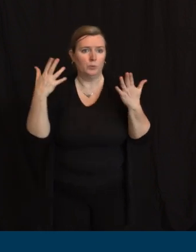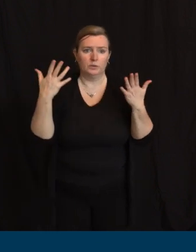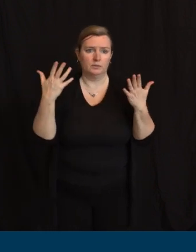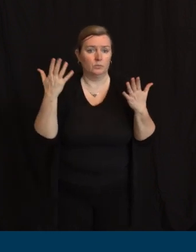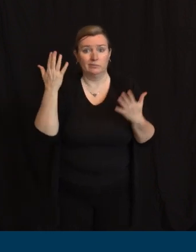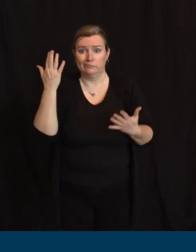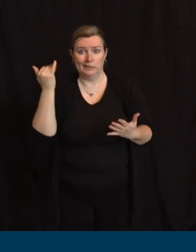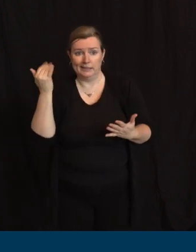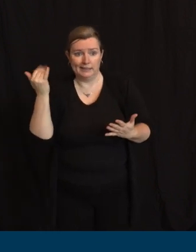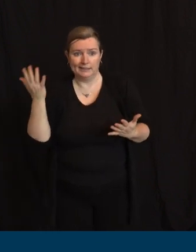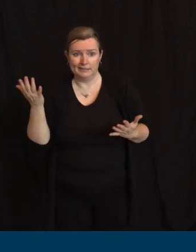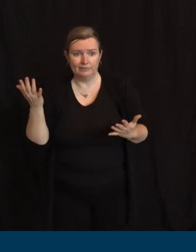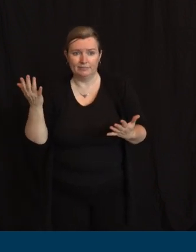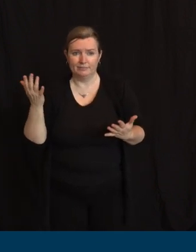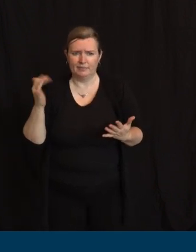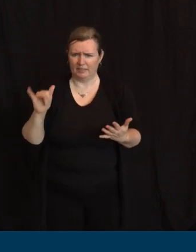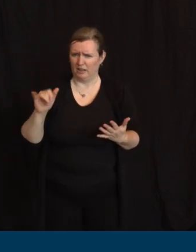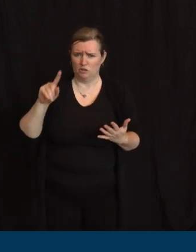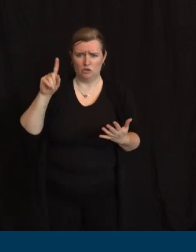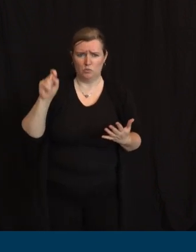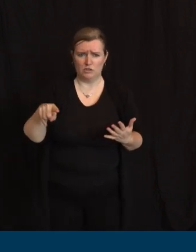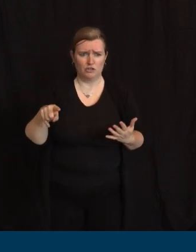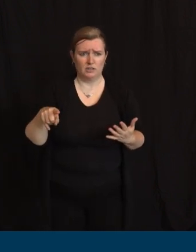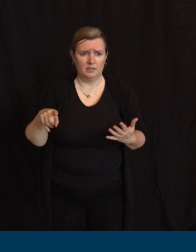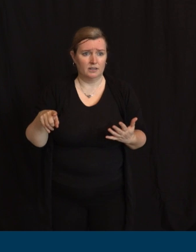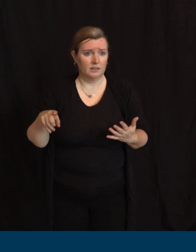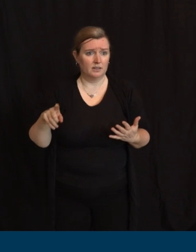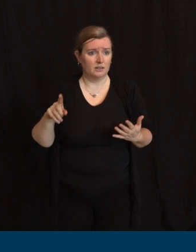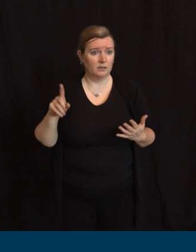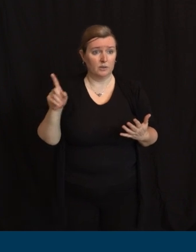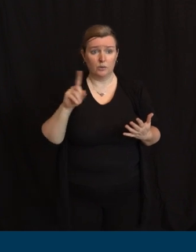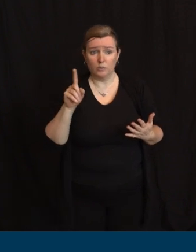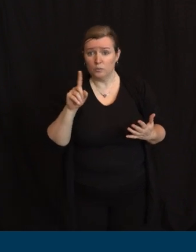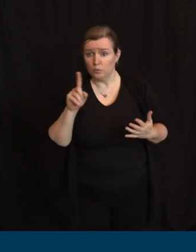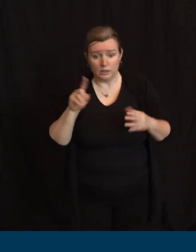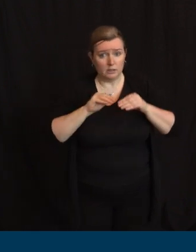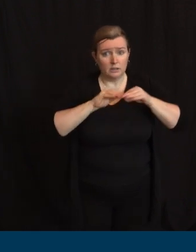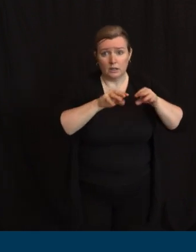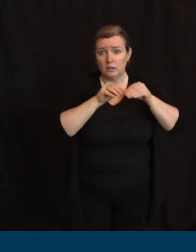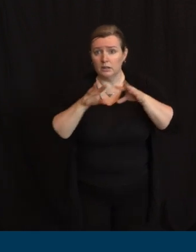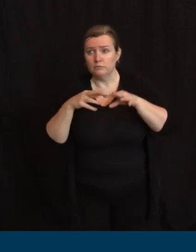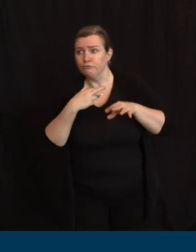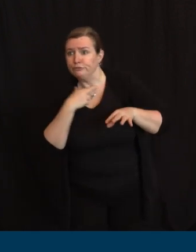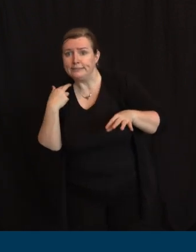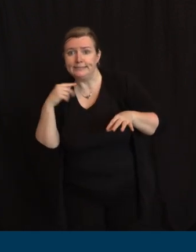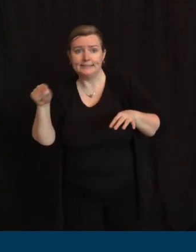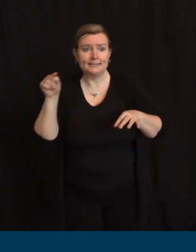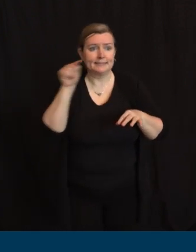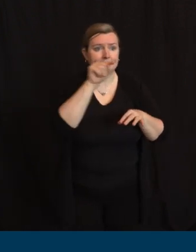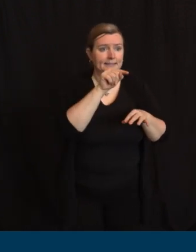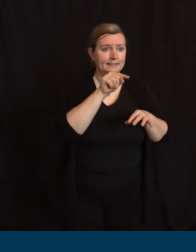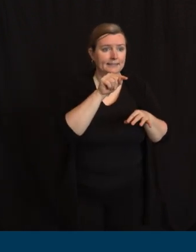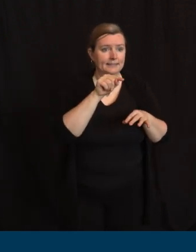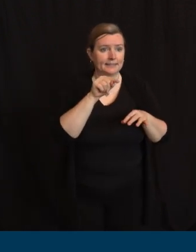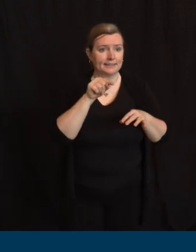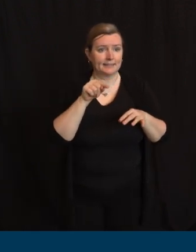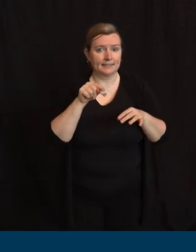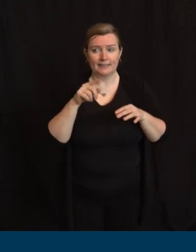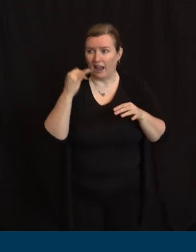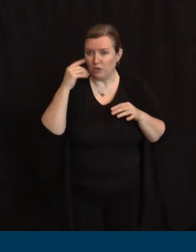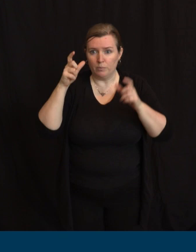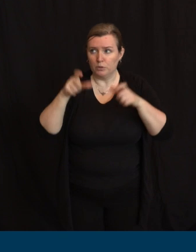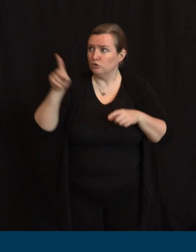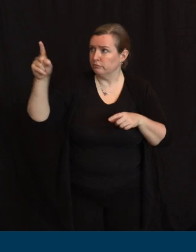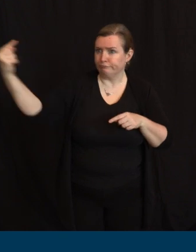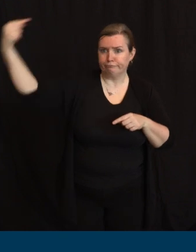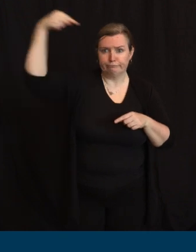spots? Maybe someone who came in from a lower common denominator state, or a state that got to this later than we did,